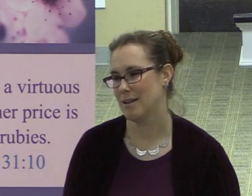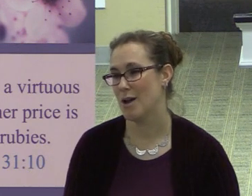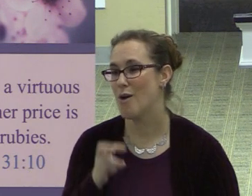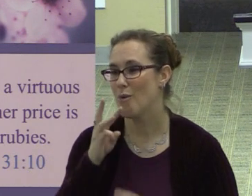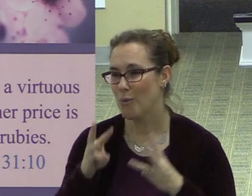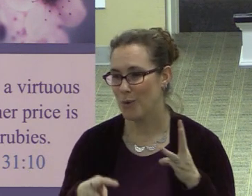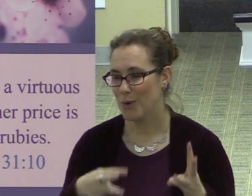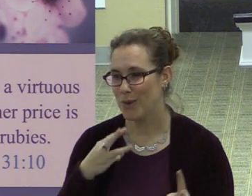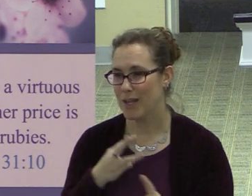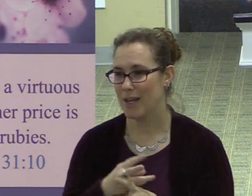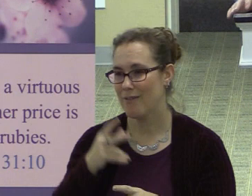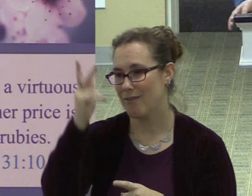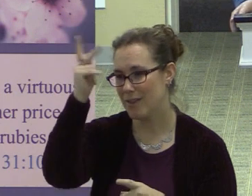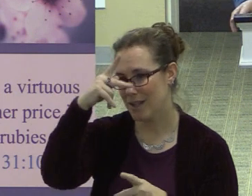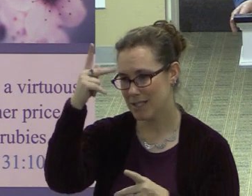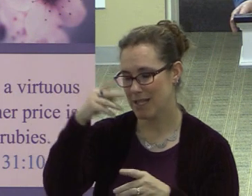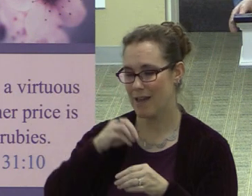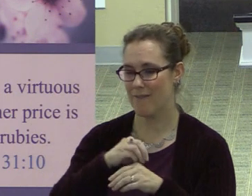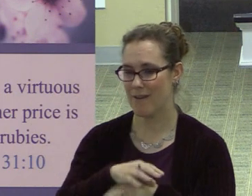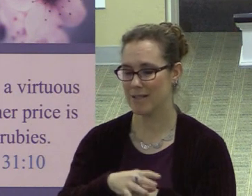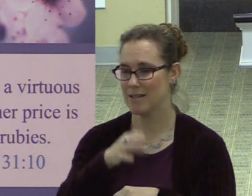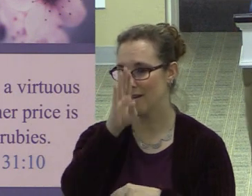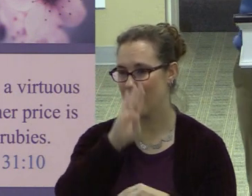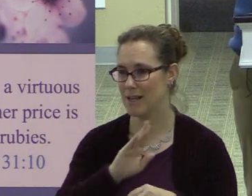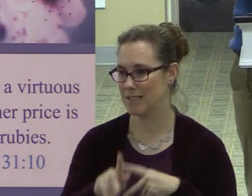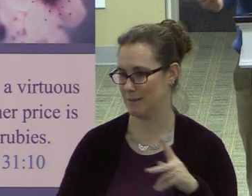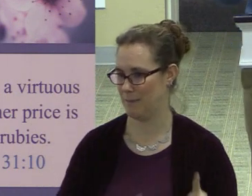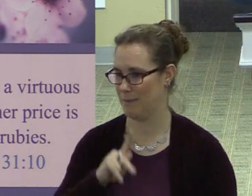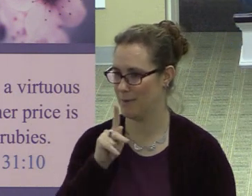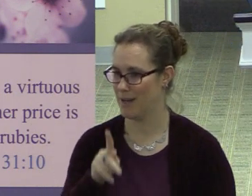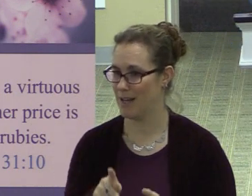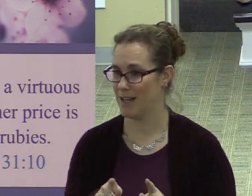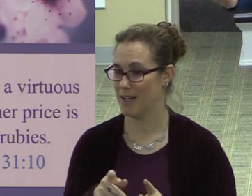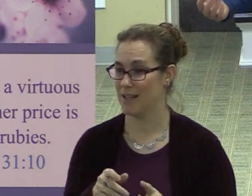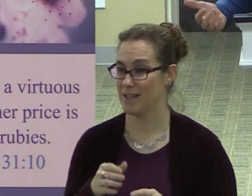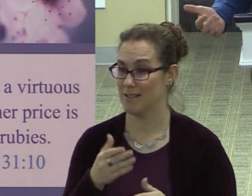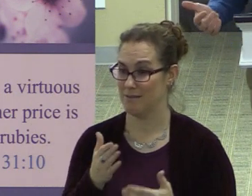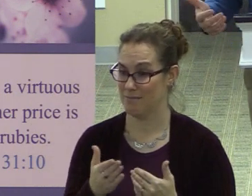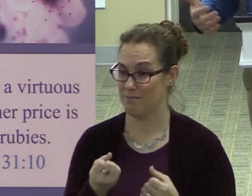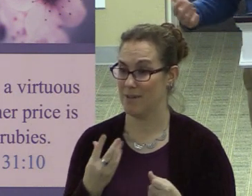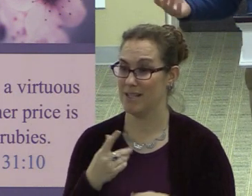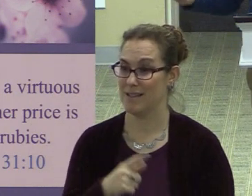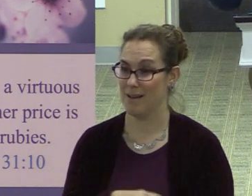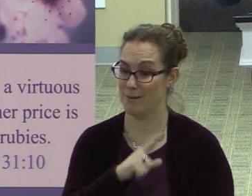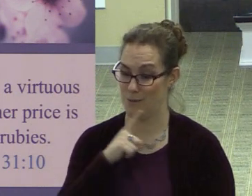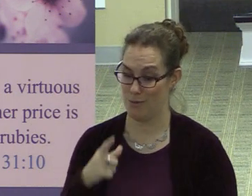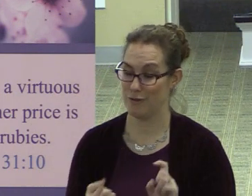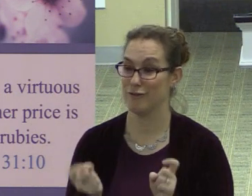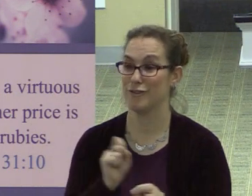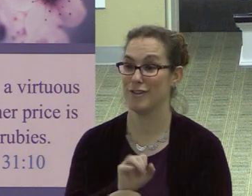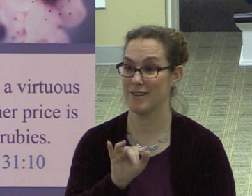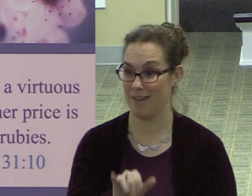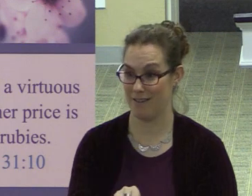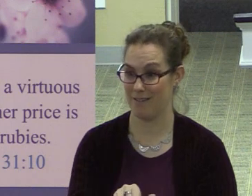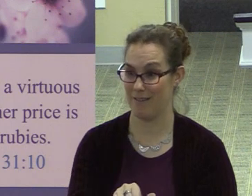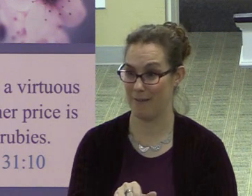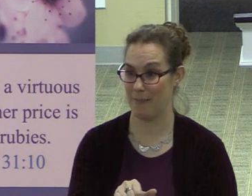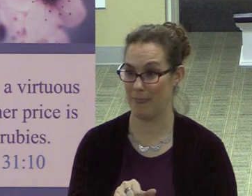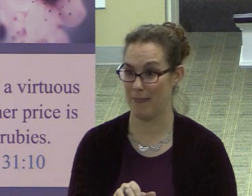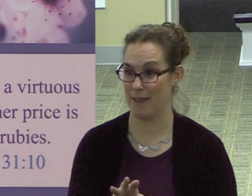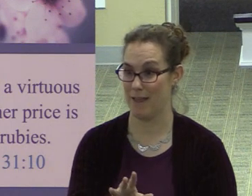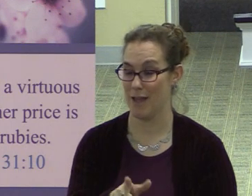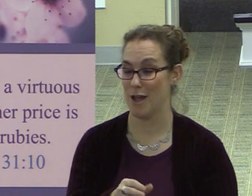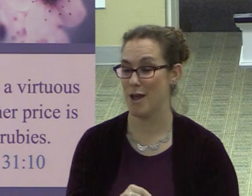worldly philosophy affecting God's people. And there are times the Lord to change that. No, what he'll do? He'll come in and put